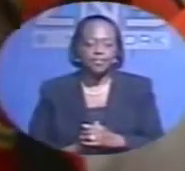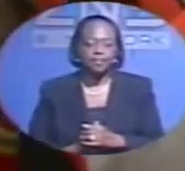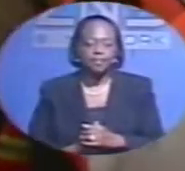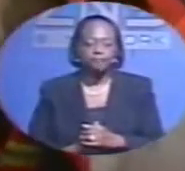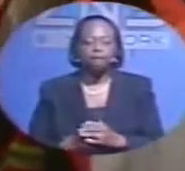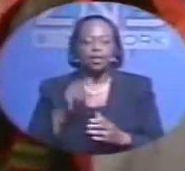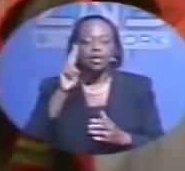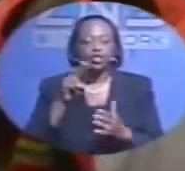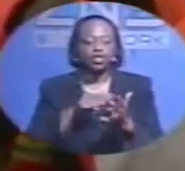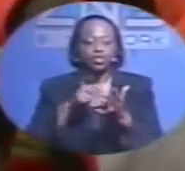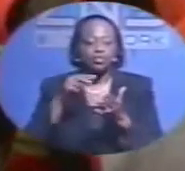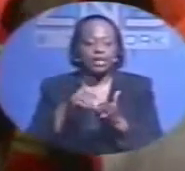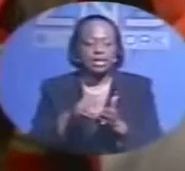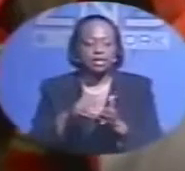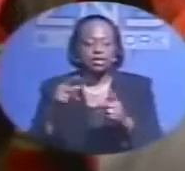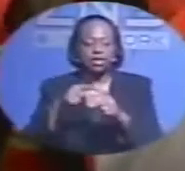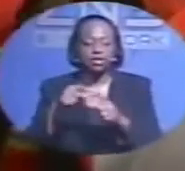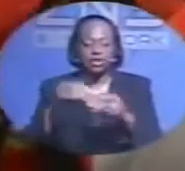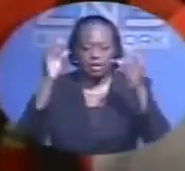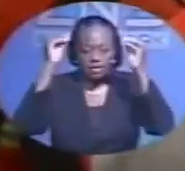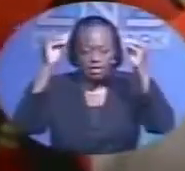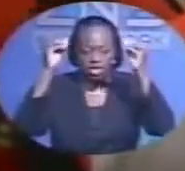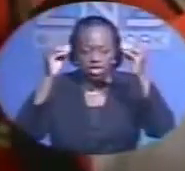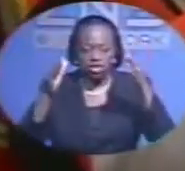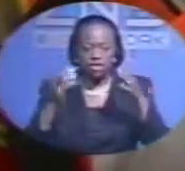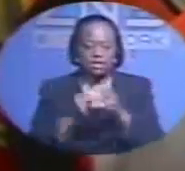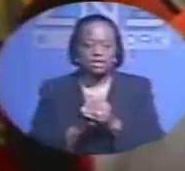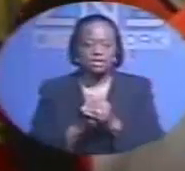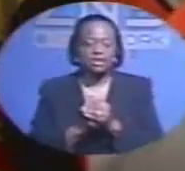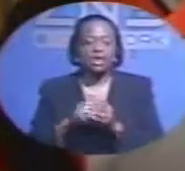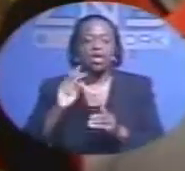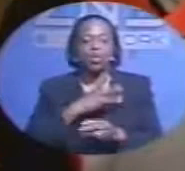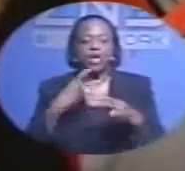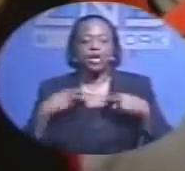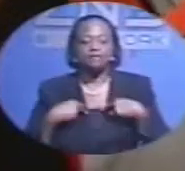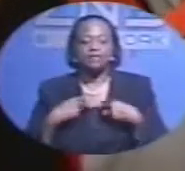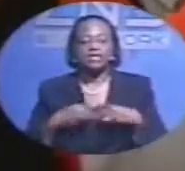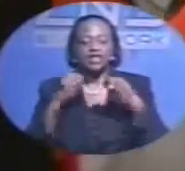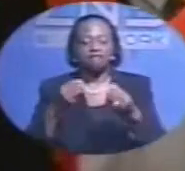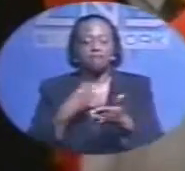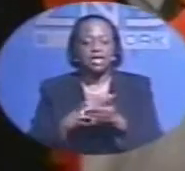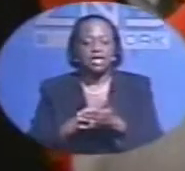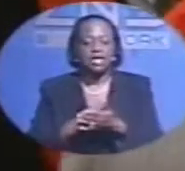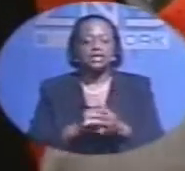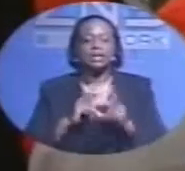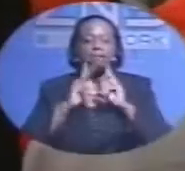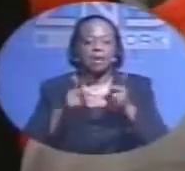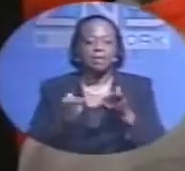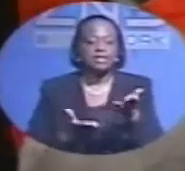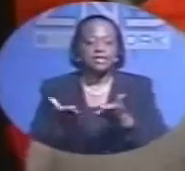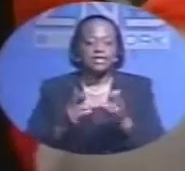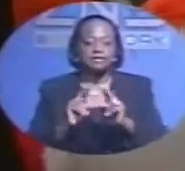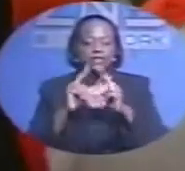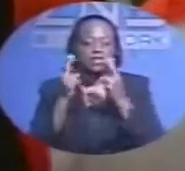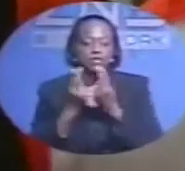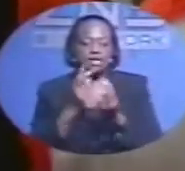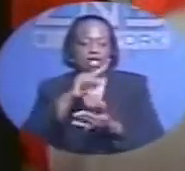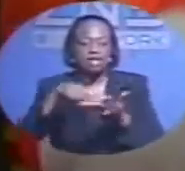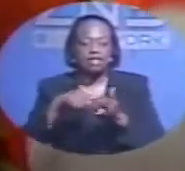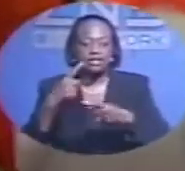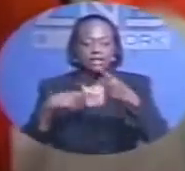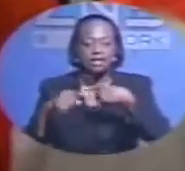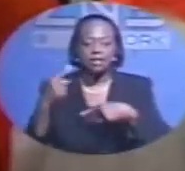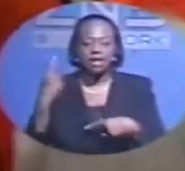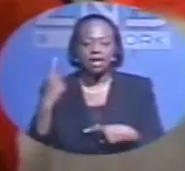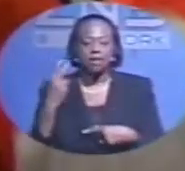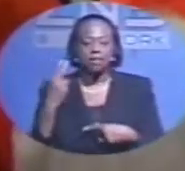plus to the teachers. We have to make a significant sum to the Public Service Union. We have this coming up